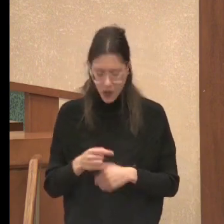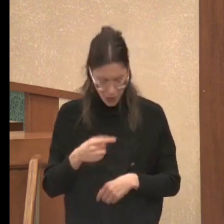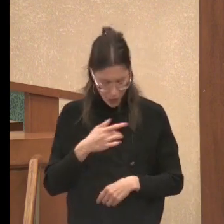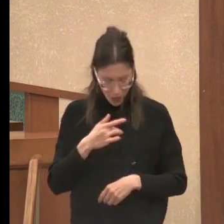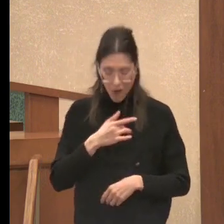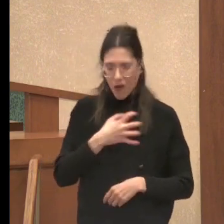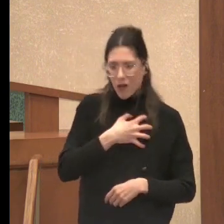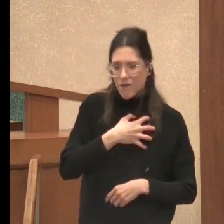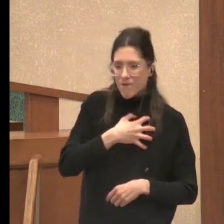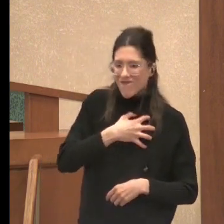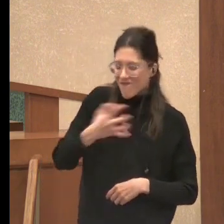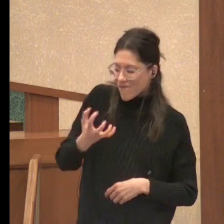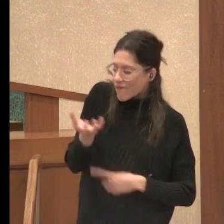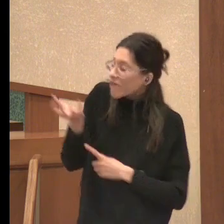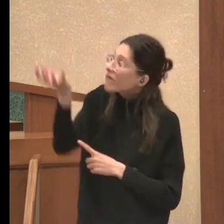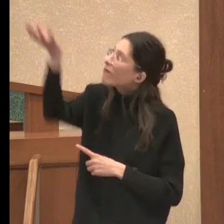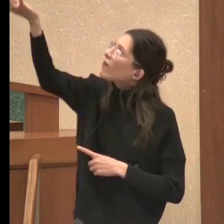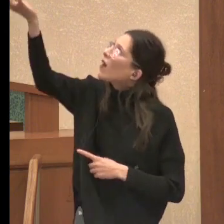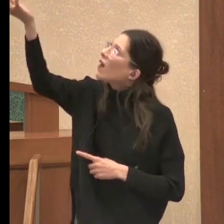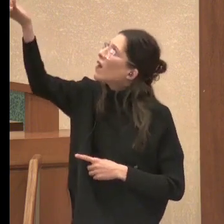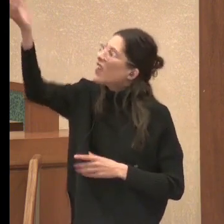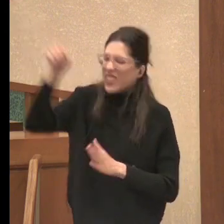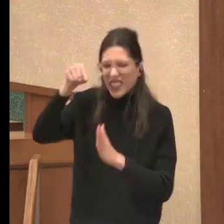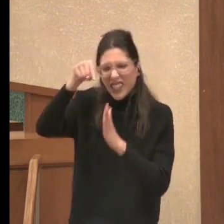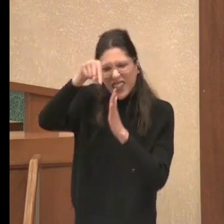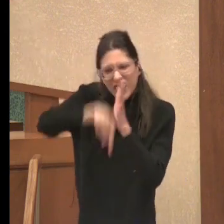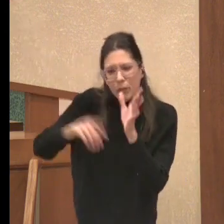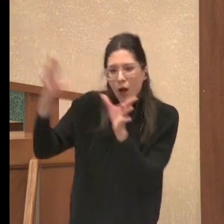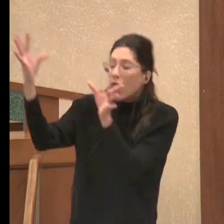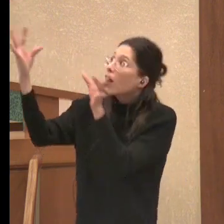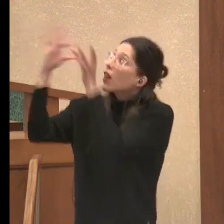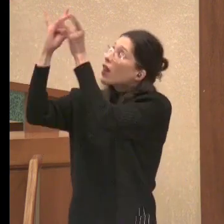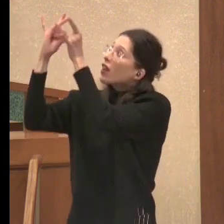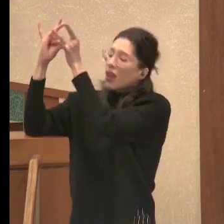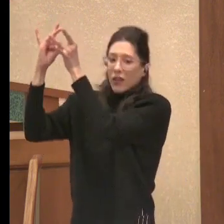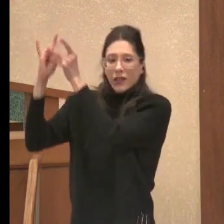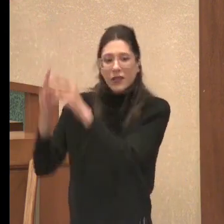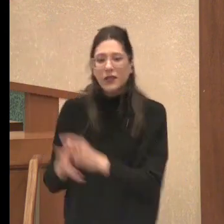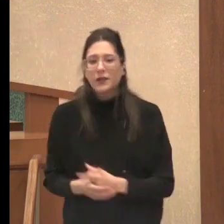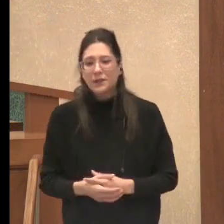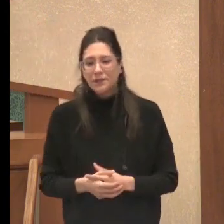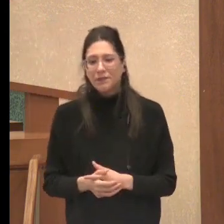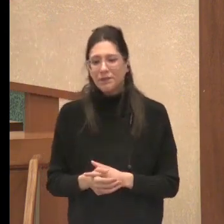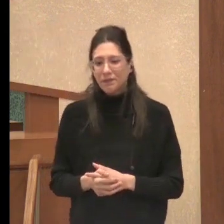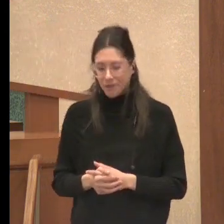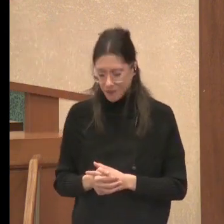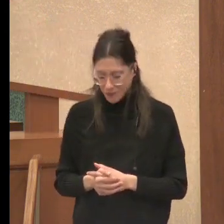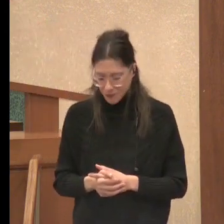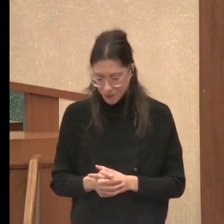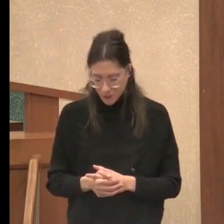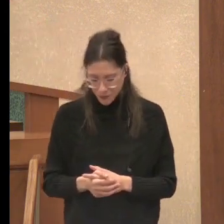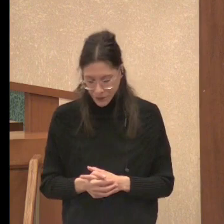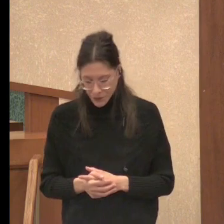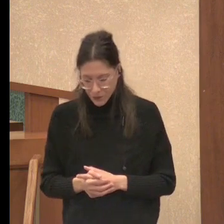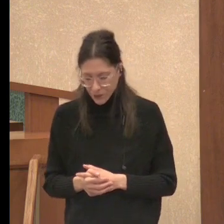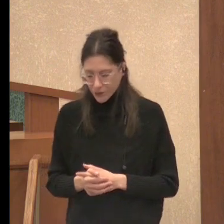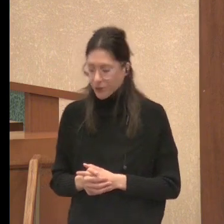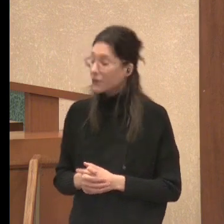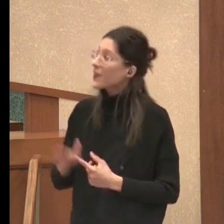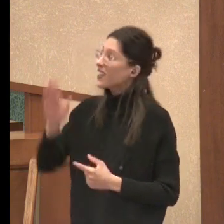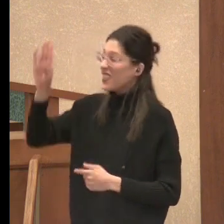up to a deeper connection with God, who goes the way of the cross in his Son, Jesus.